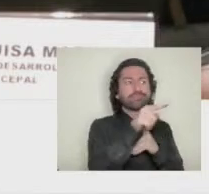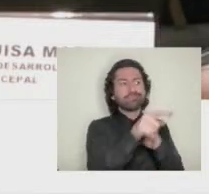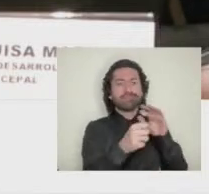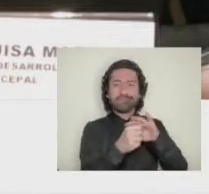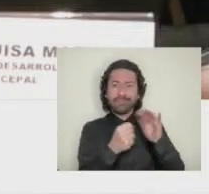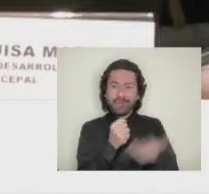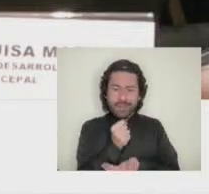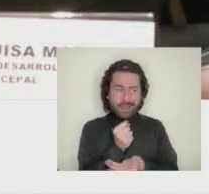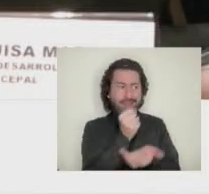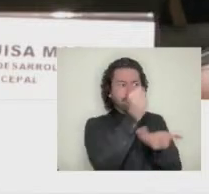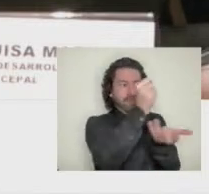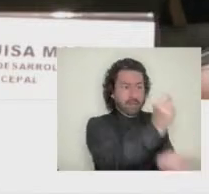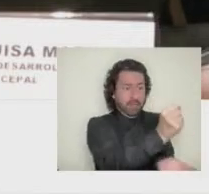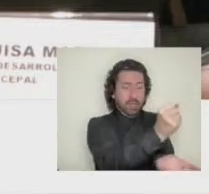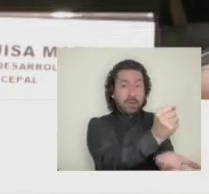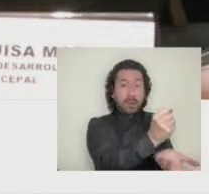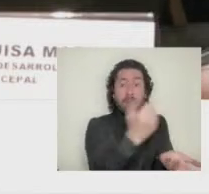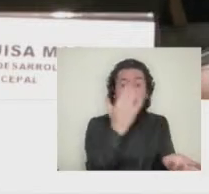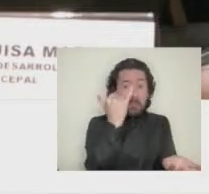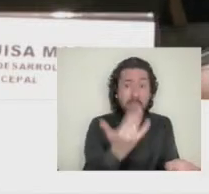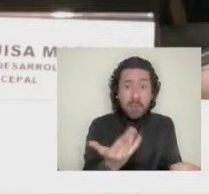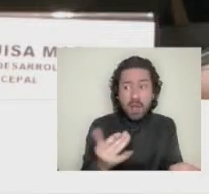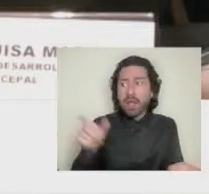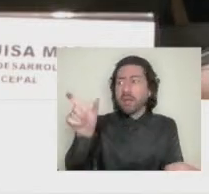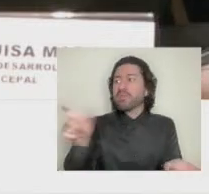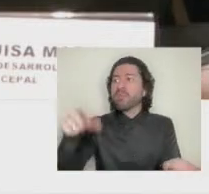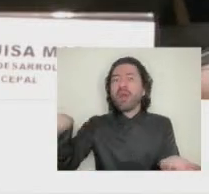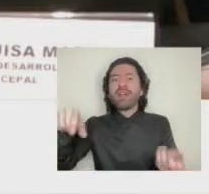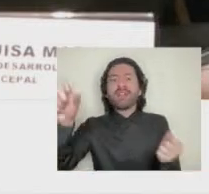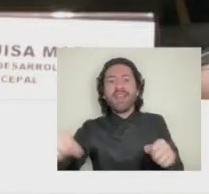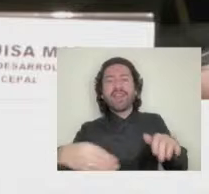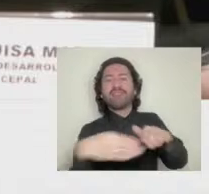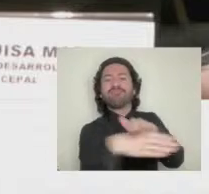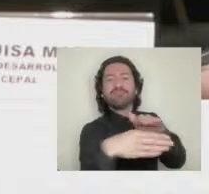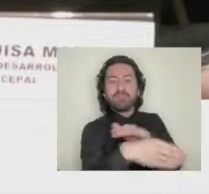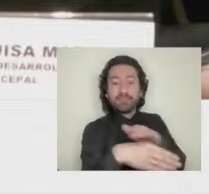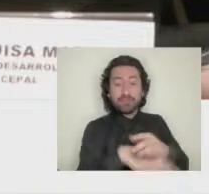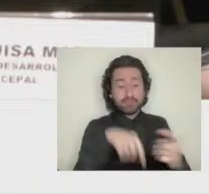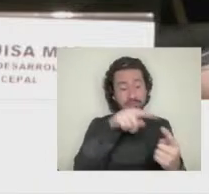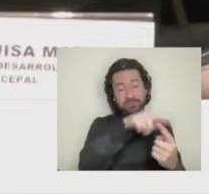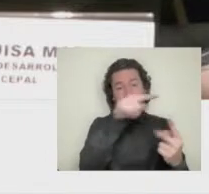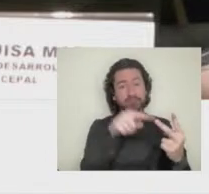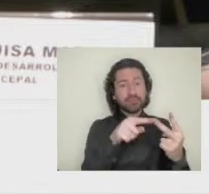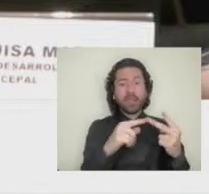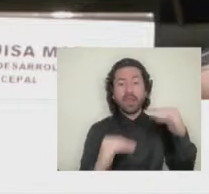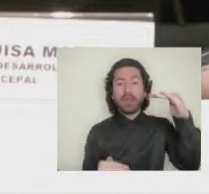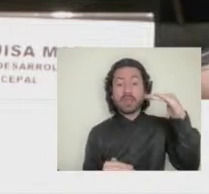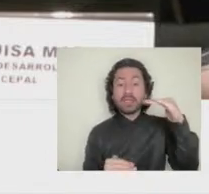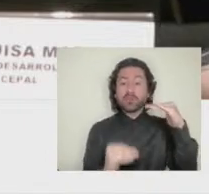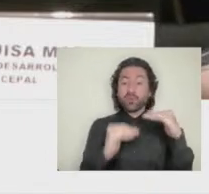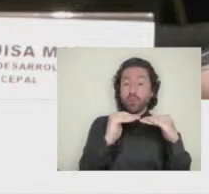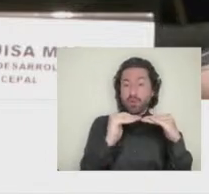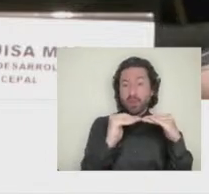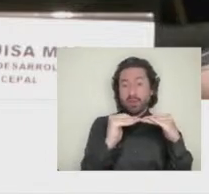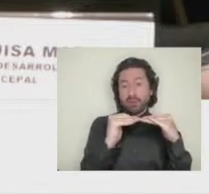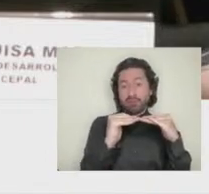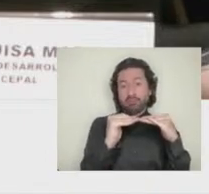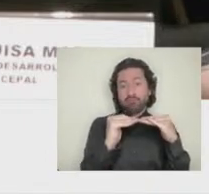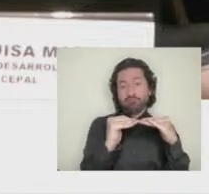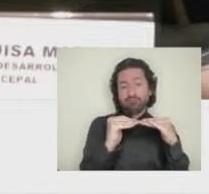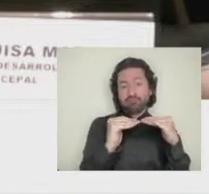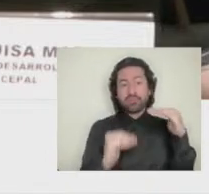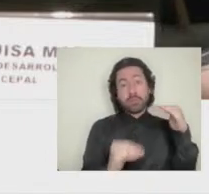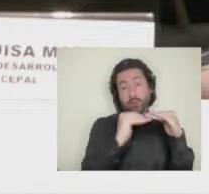and comprehensive systems, not only to guarantee the right to health of the population, but also to reduce inequalities in the